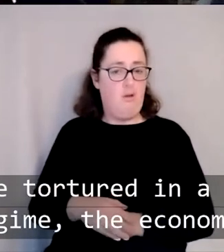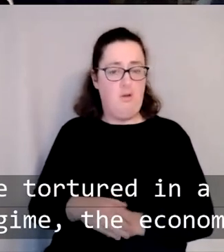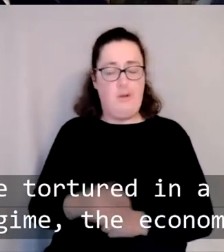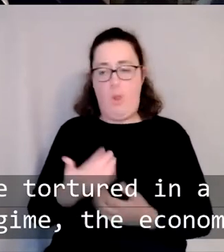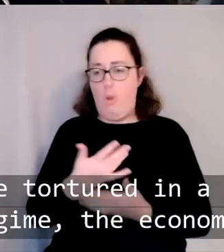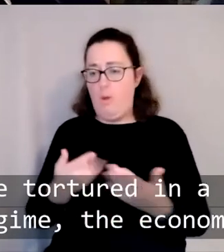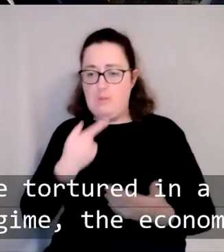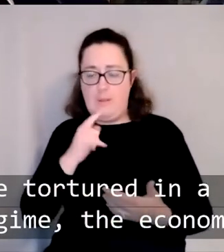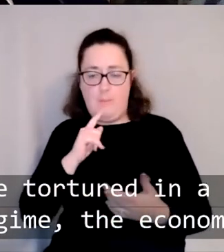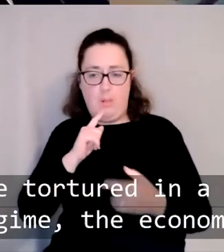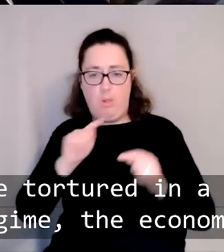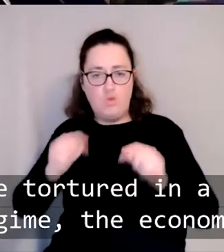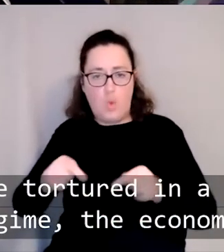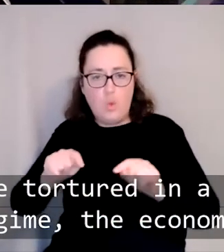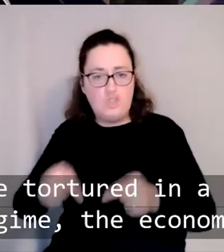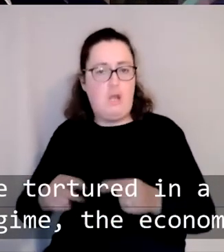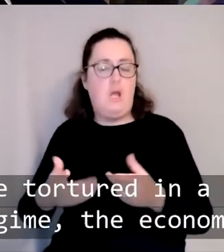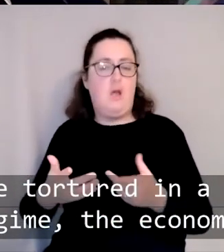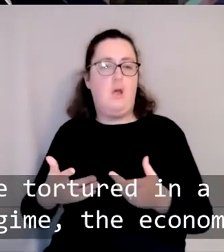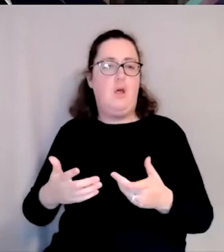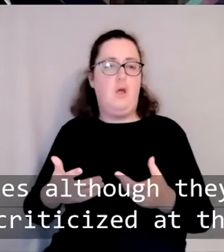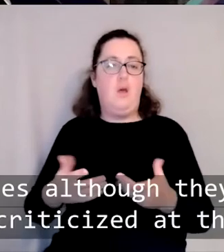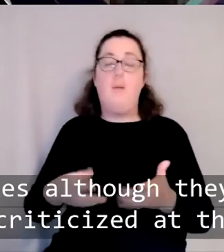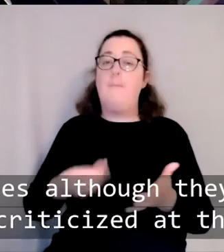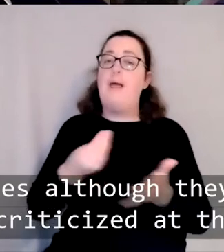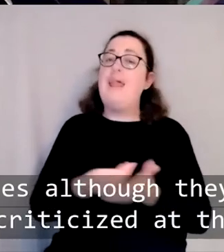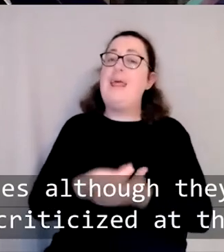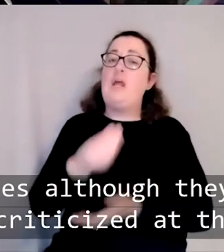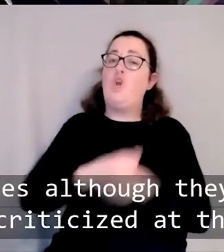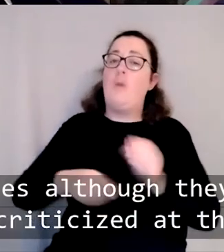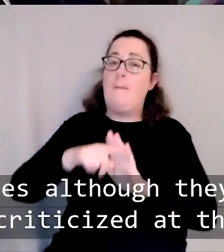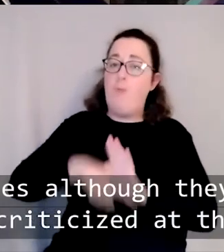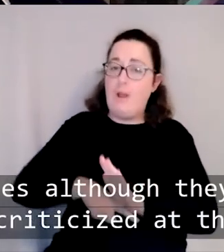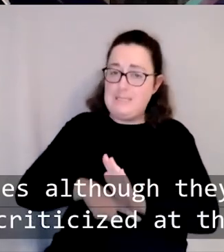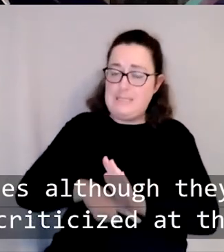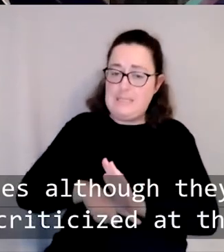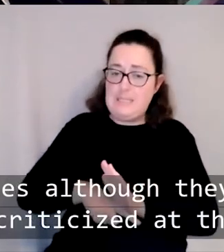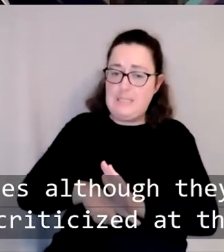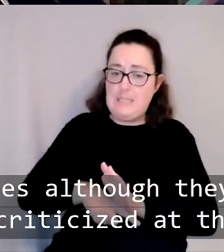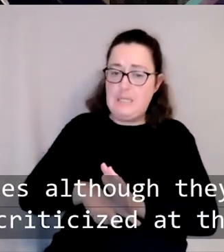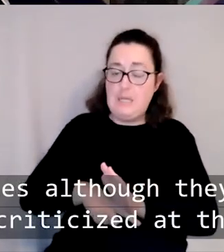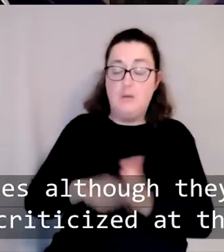and a terrible regime, the economic policies, although they were widely criticized at the